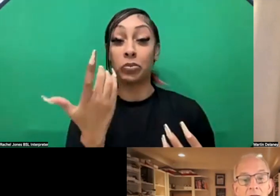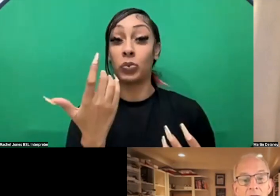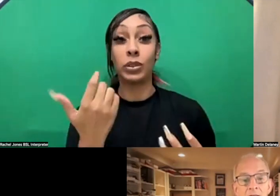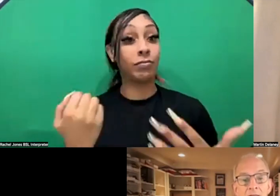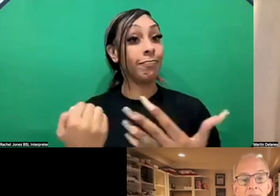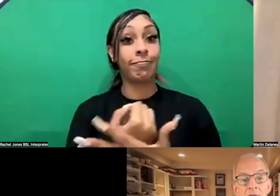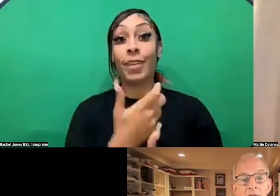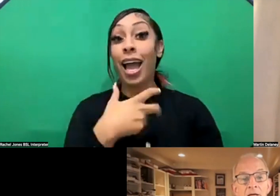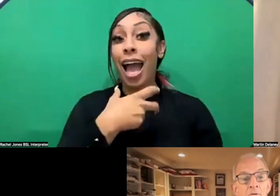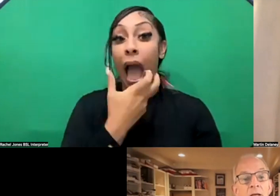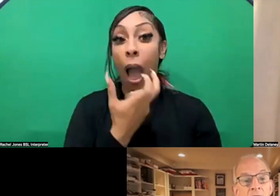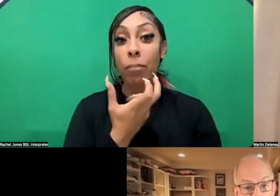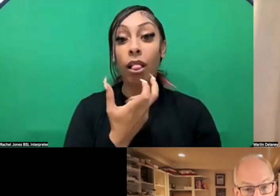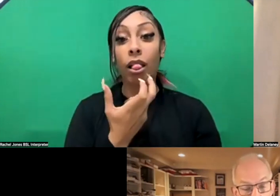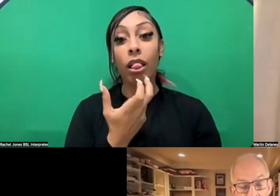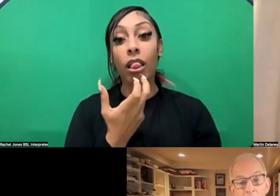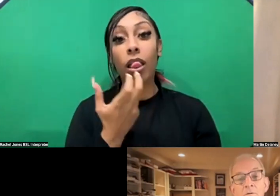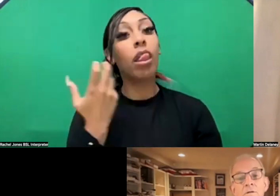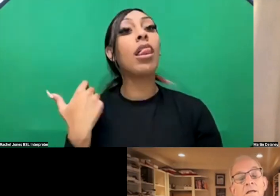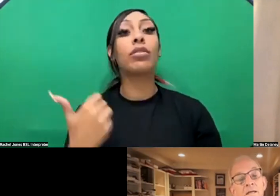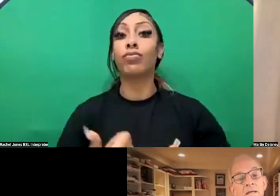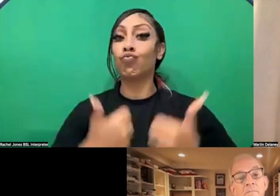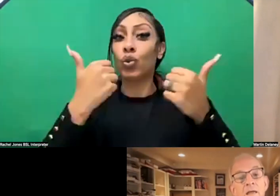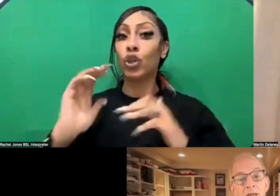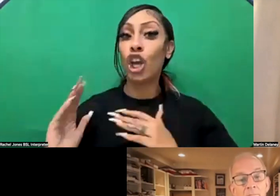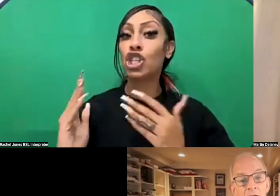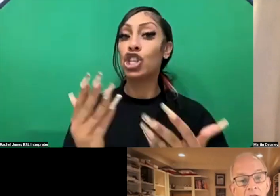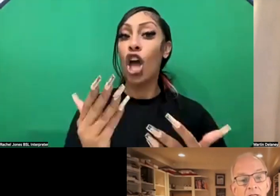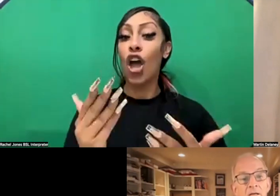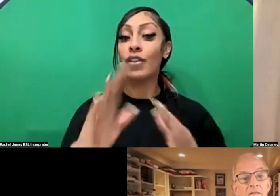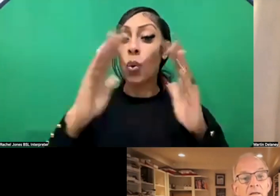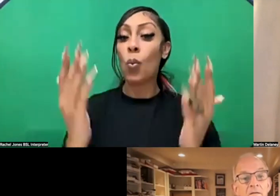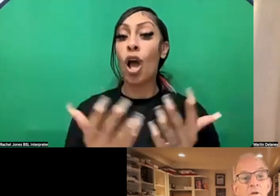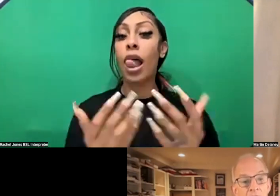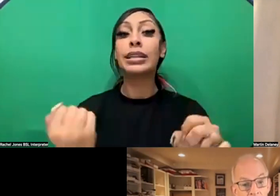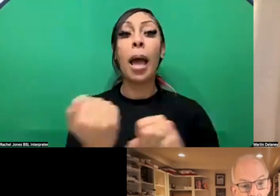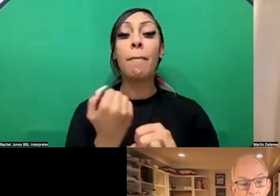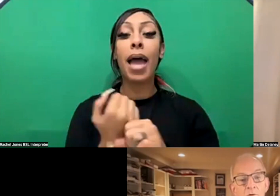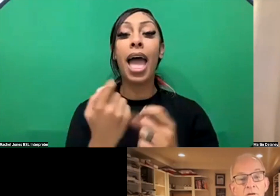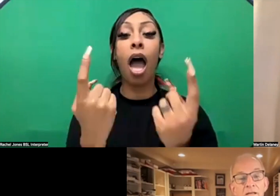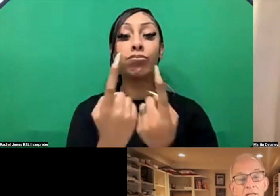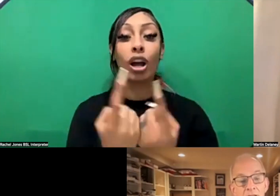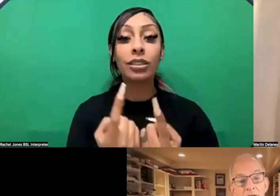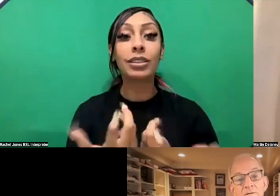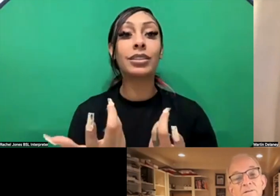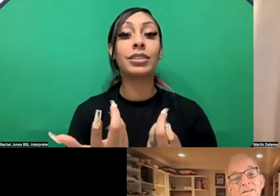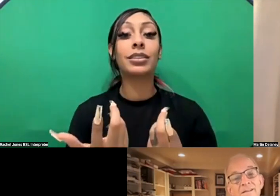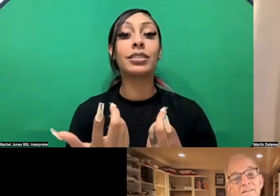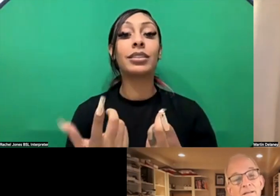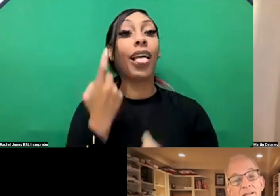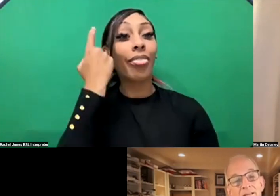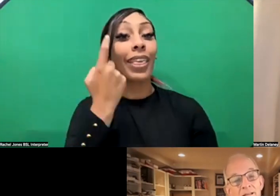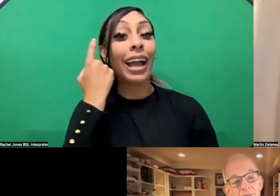has done a great service to the world in making products that really do consider